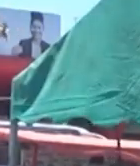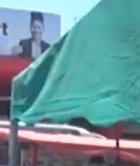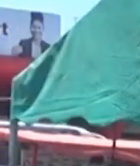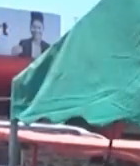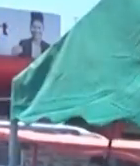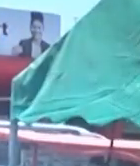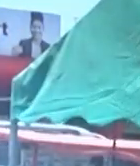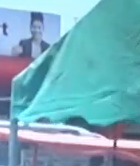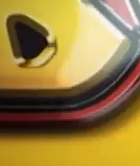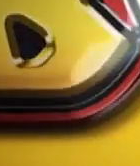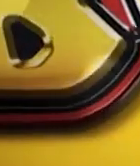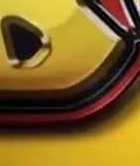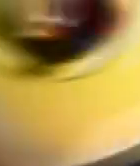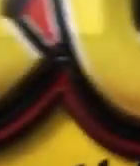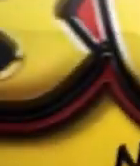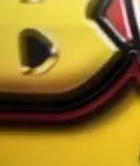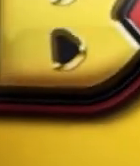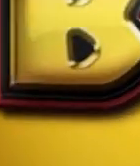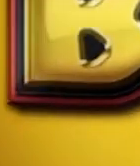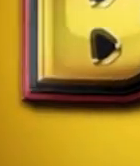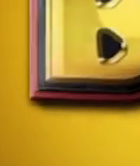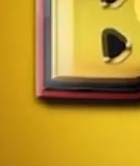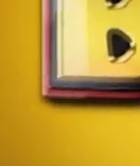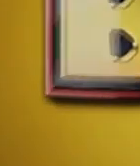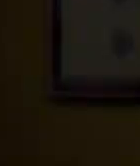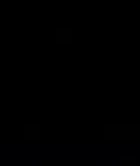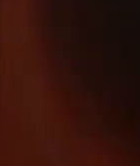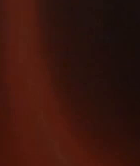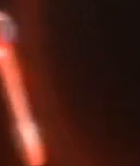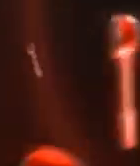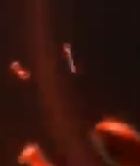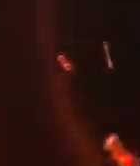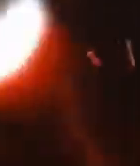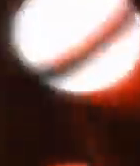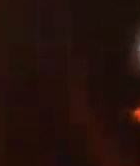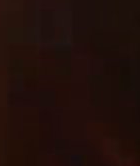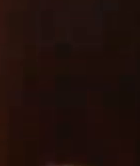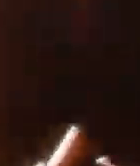FM, bertini nambang 2 NSR. Bula FM, nambang 2 NSR.